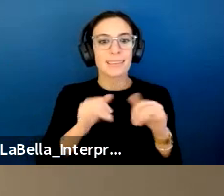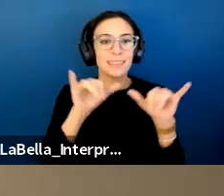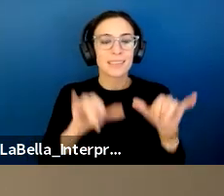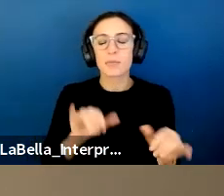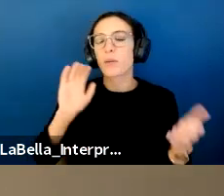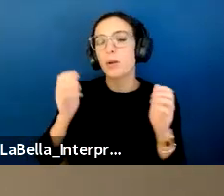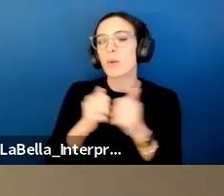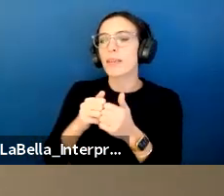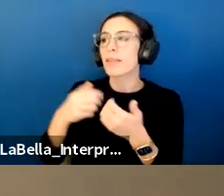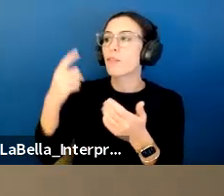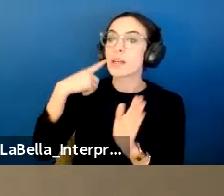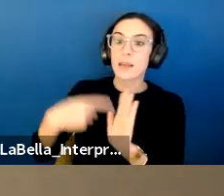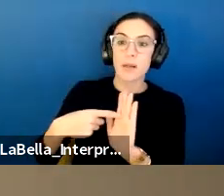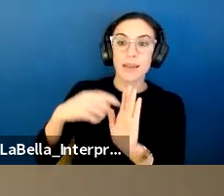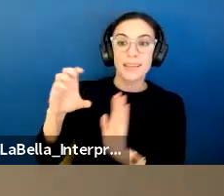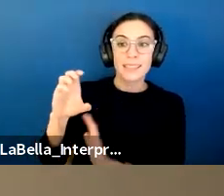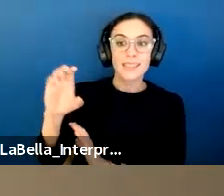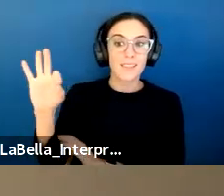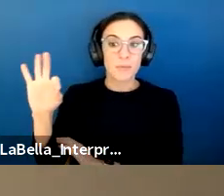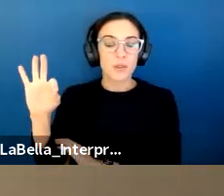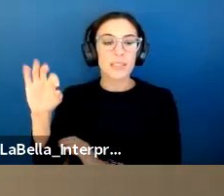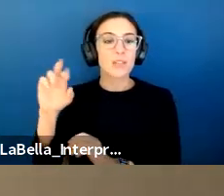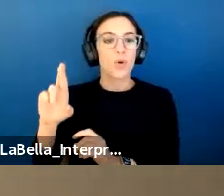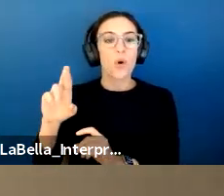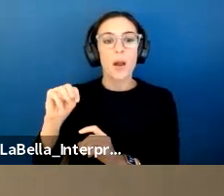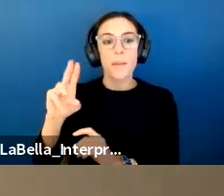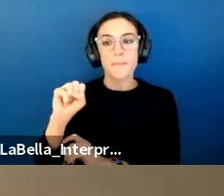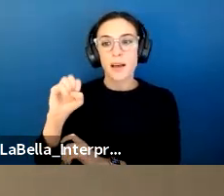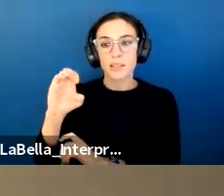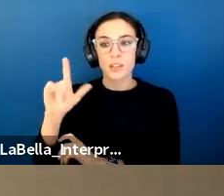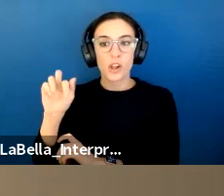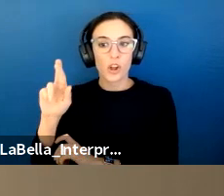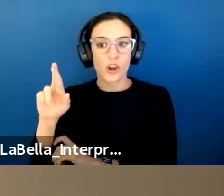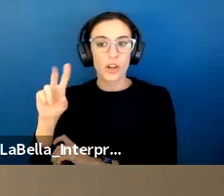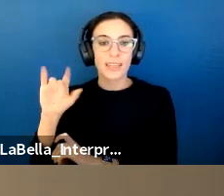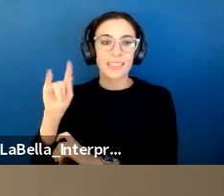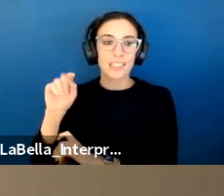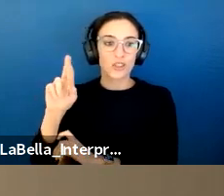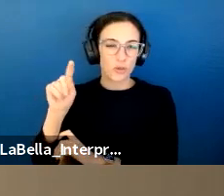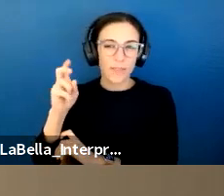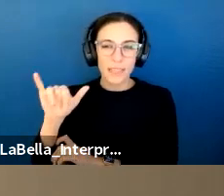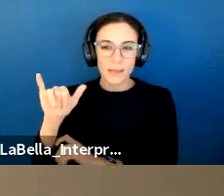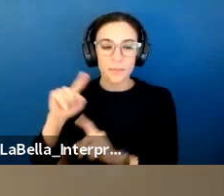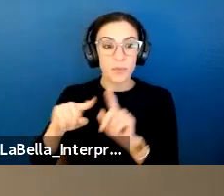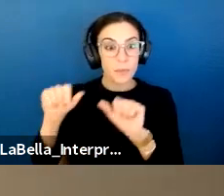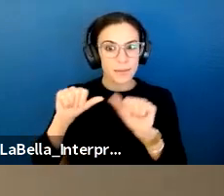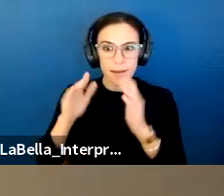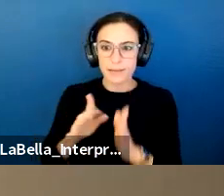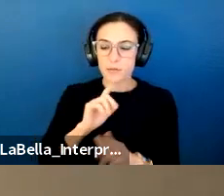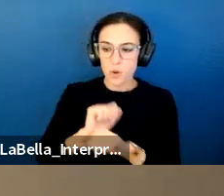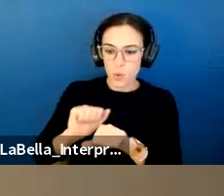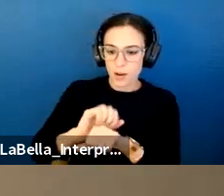or muscular dystrophy, but they're working, scientists and researchers are working on really interesting ways